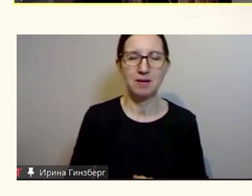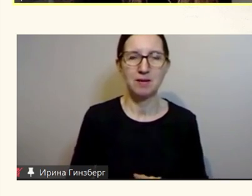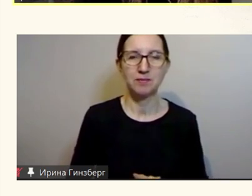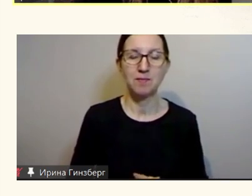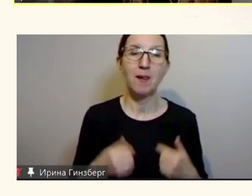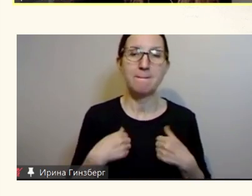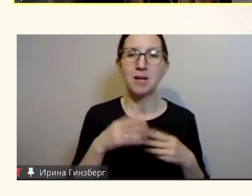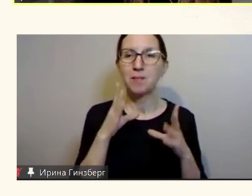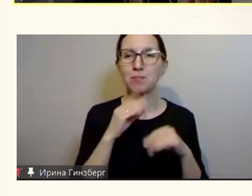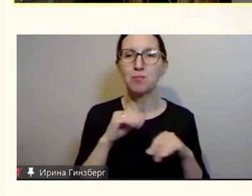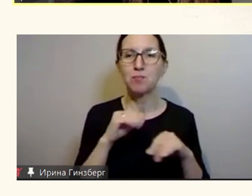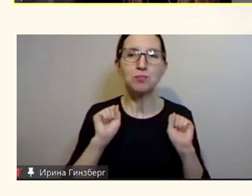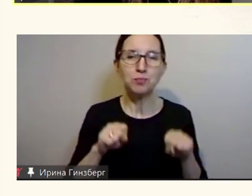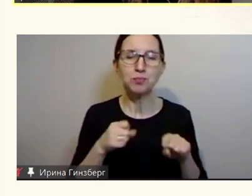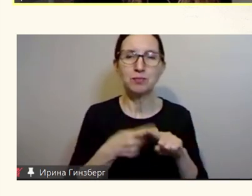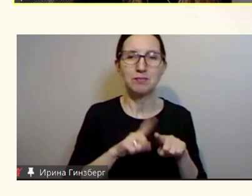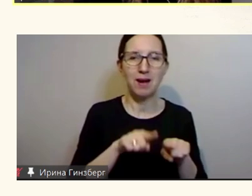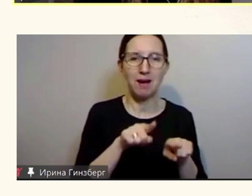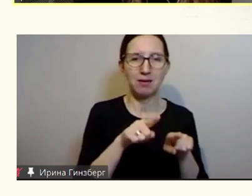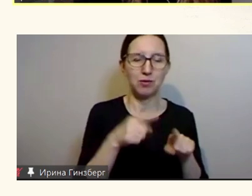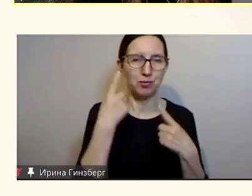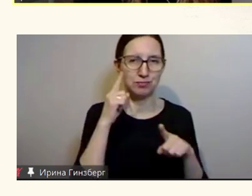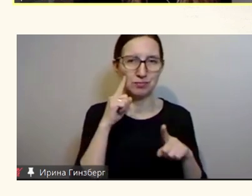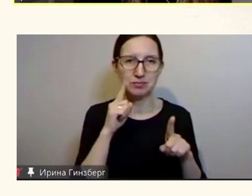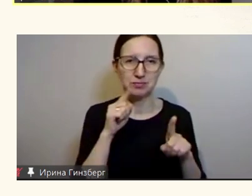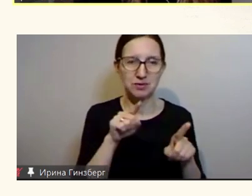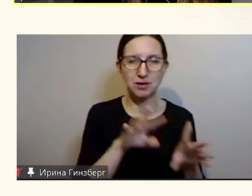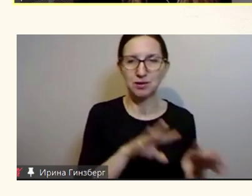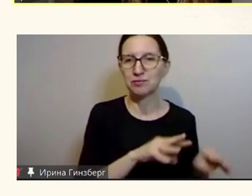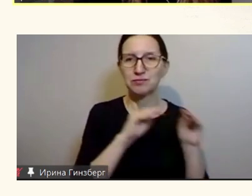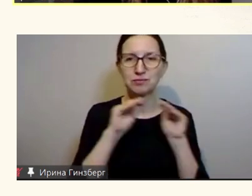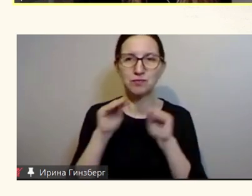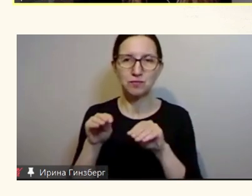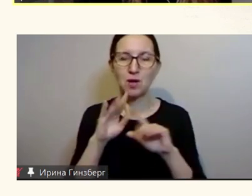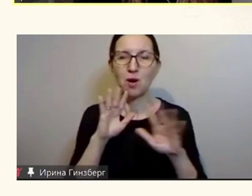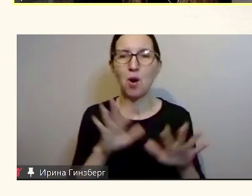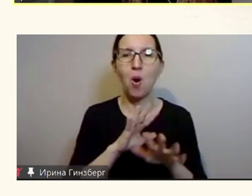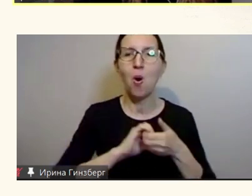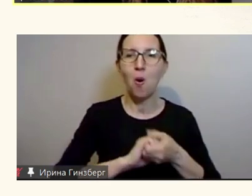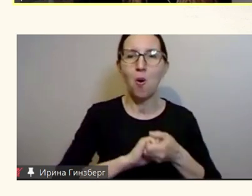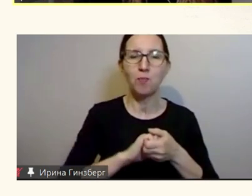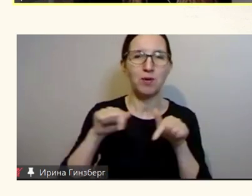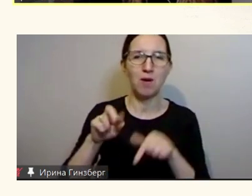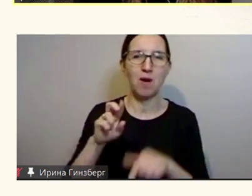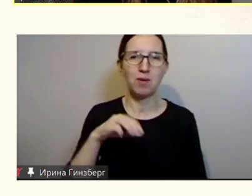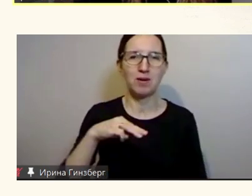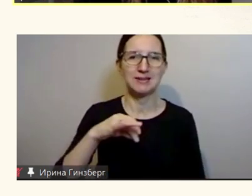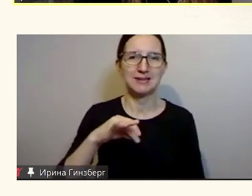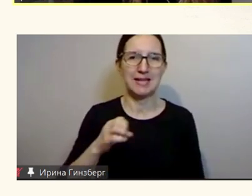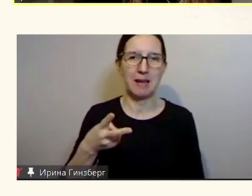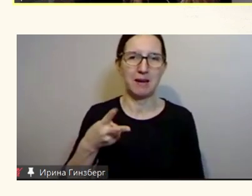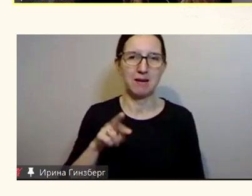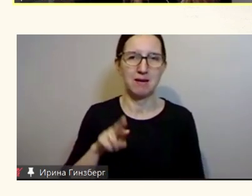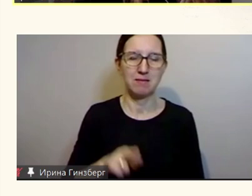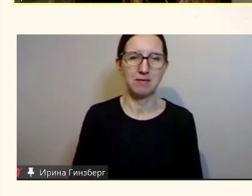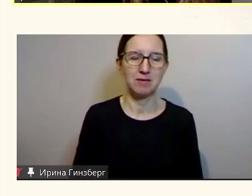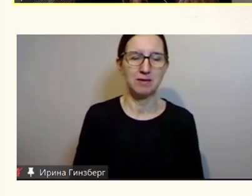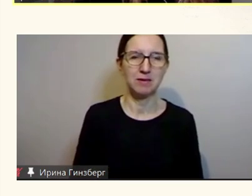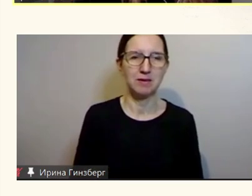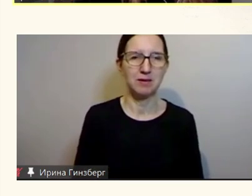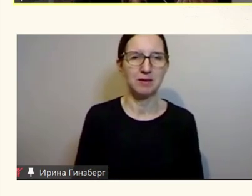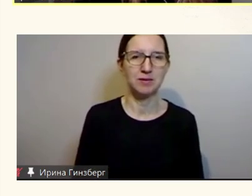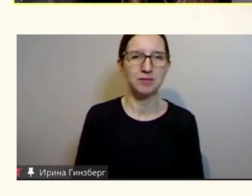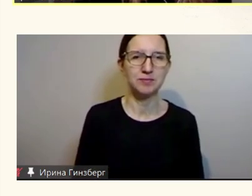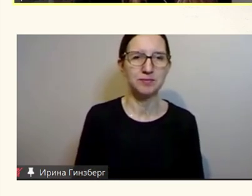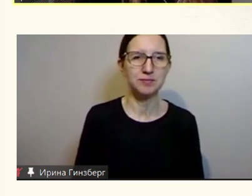for this opera house. So if you could show the next image. And there you see Ruth Waltz is the photographer for the